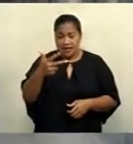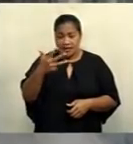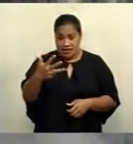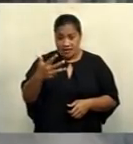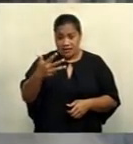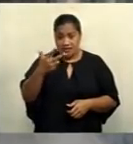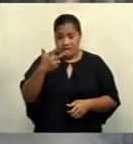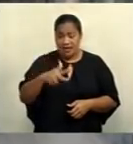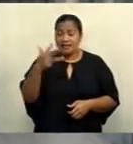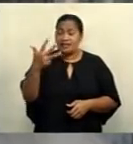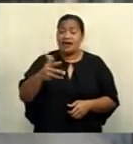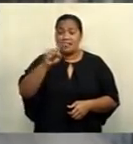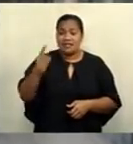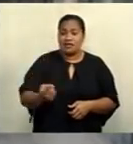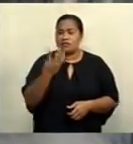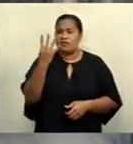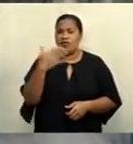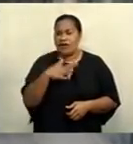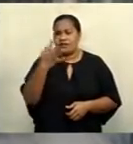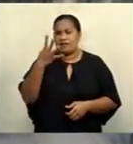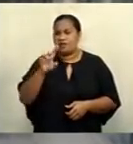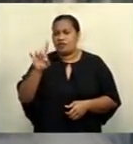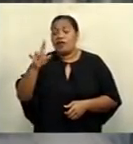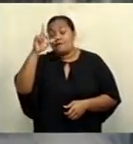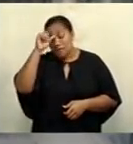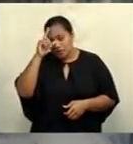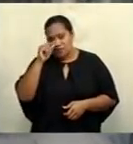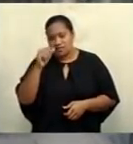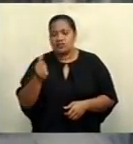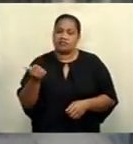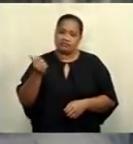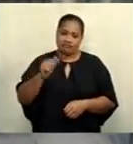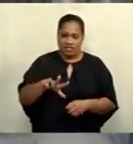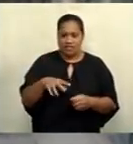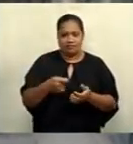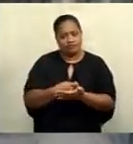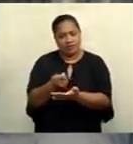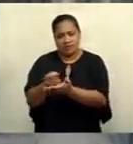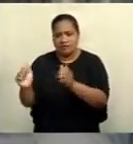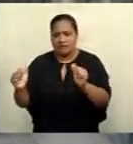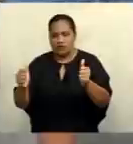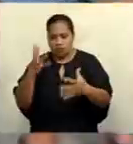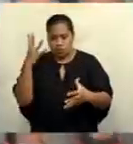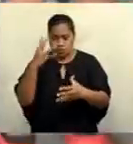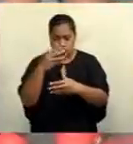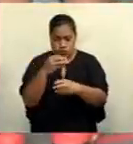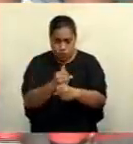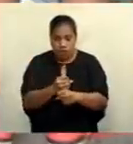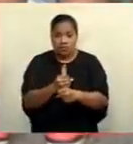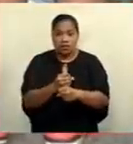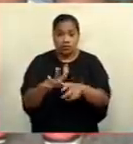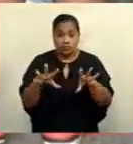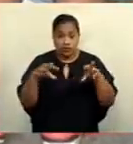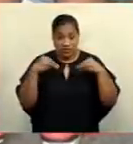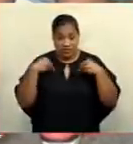289,489 Fijians. This accounts to the 84% of the total applications received, which